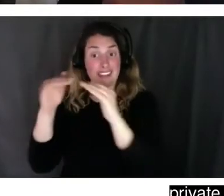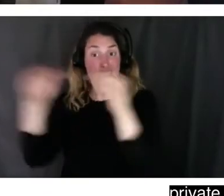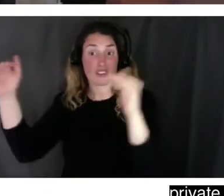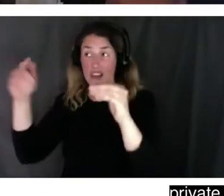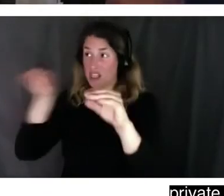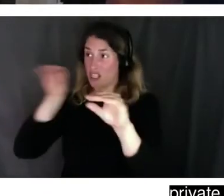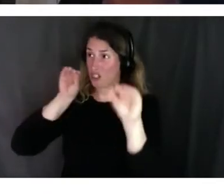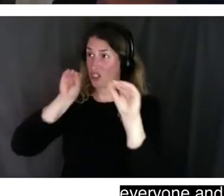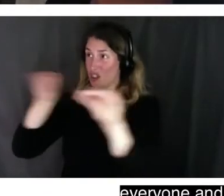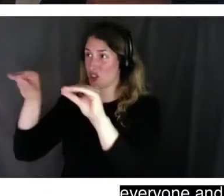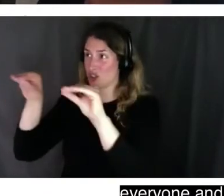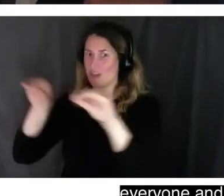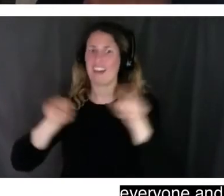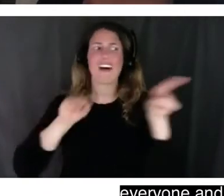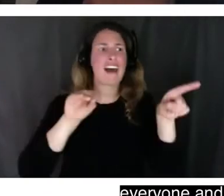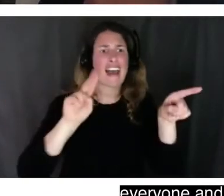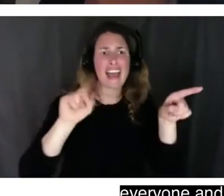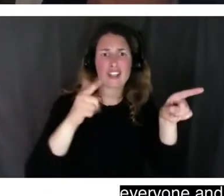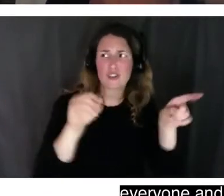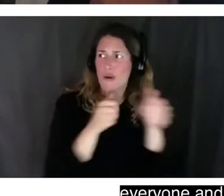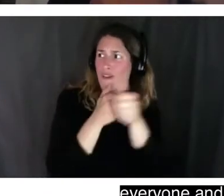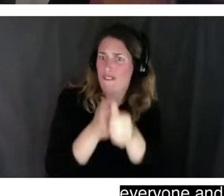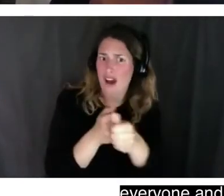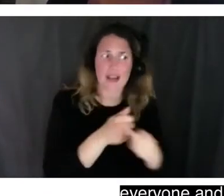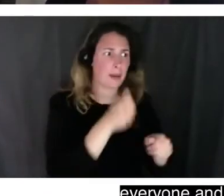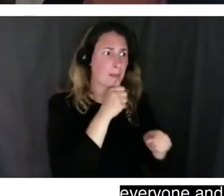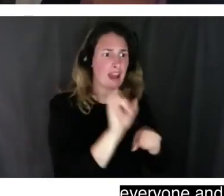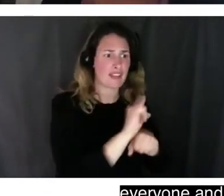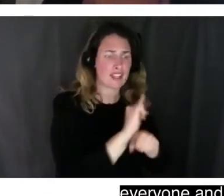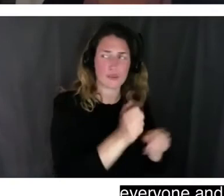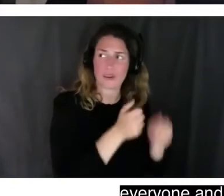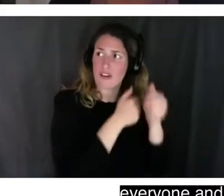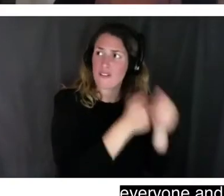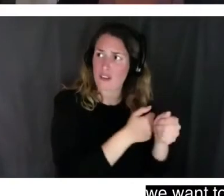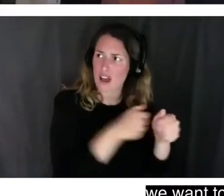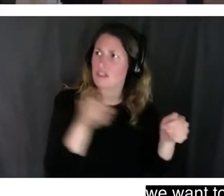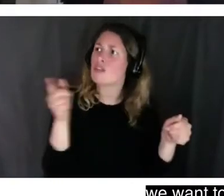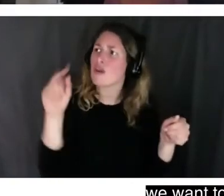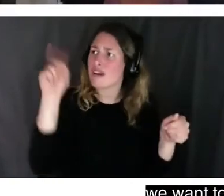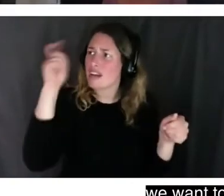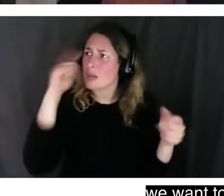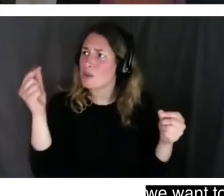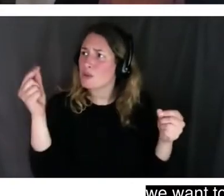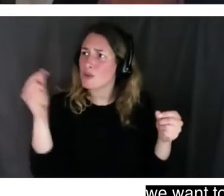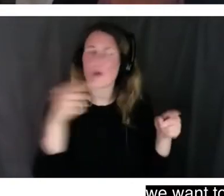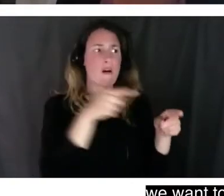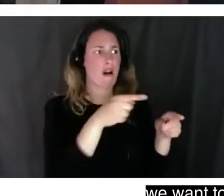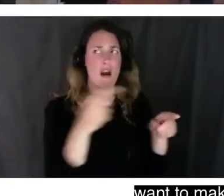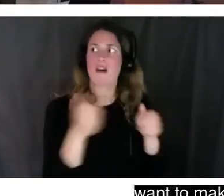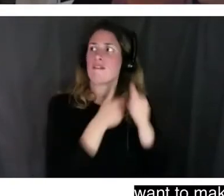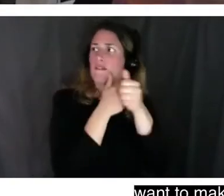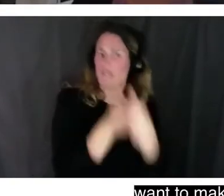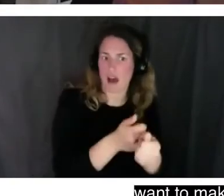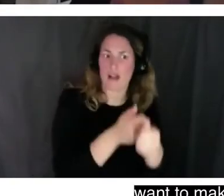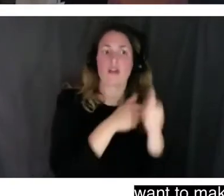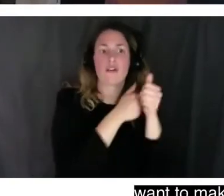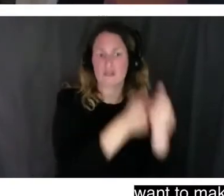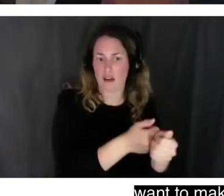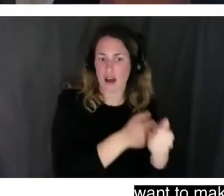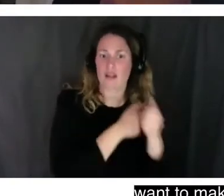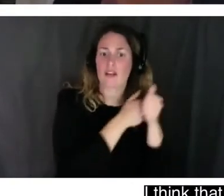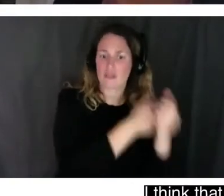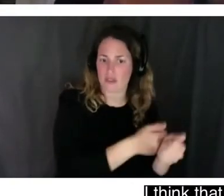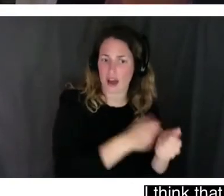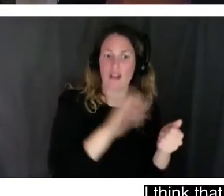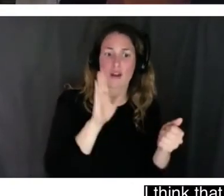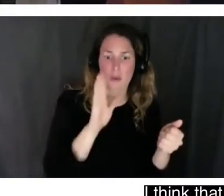us, NGOs, everyone, and saying, what are you doing? And we want to not only know about it, but we want to make sure you're really